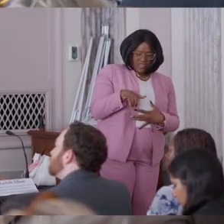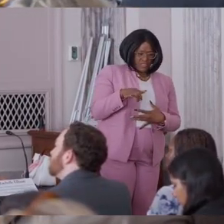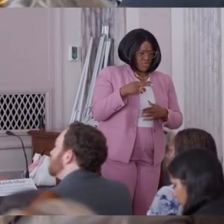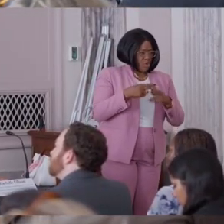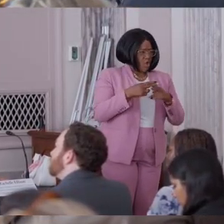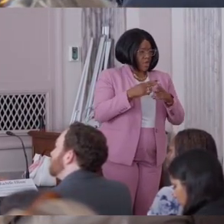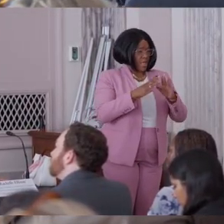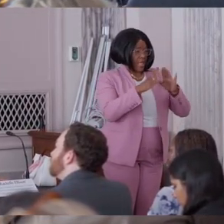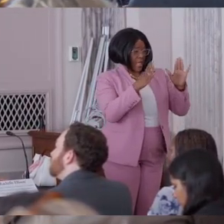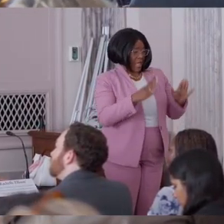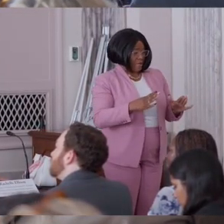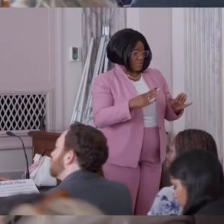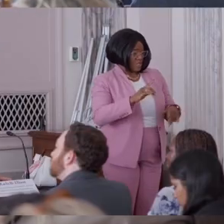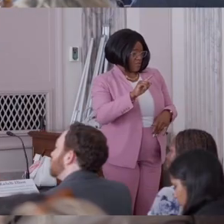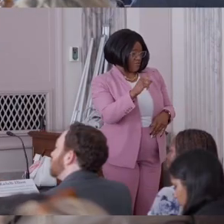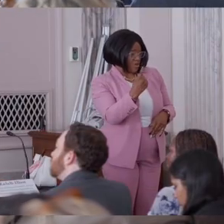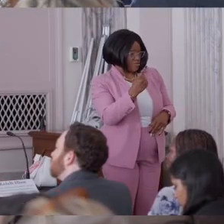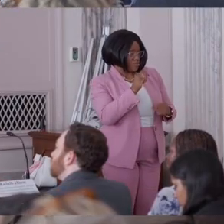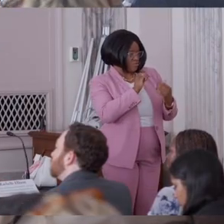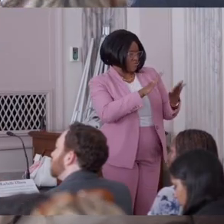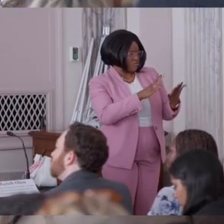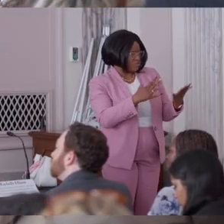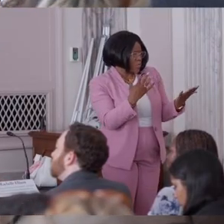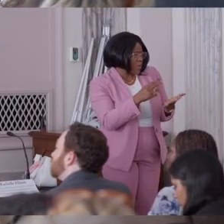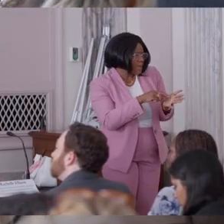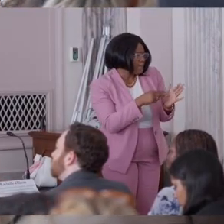approach? Sure.